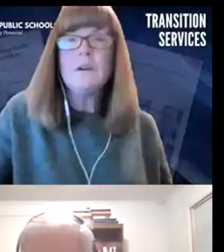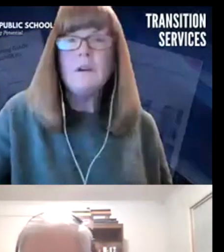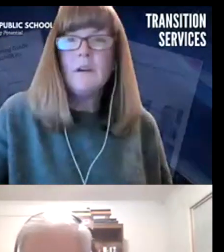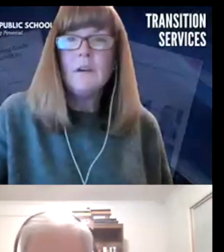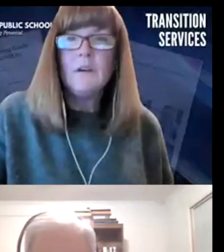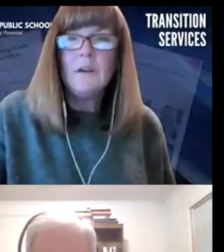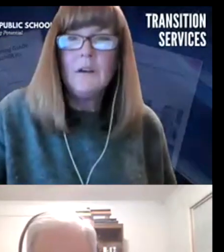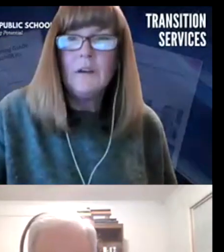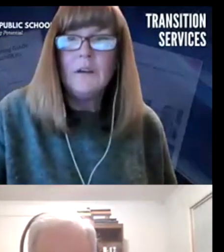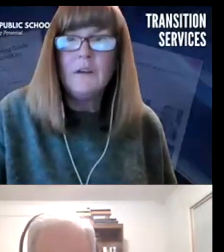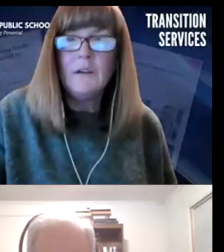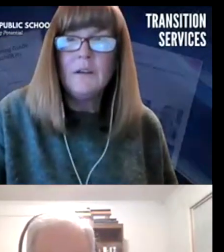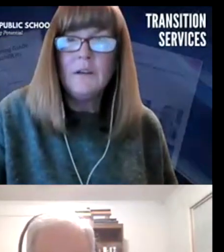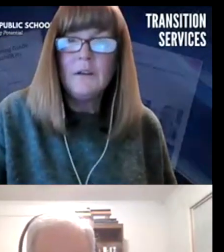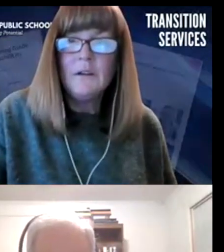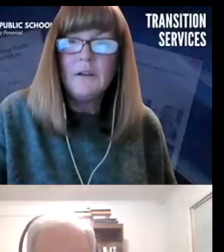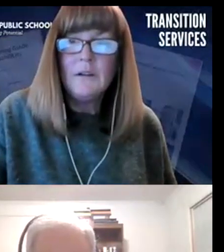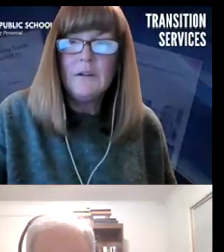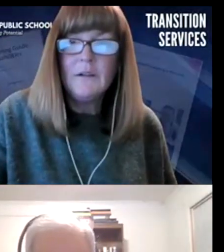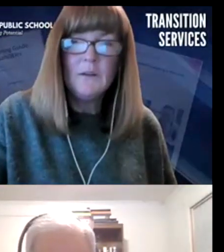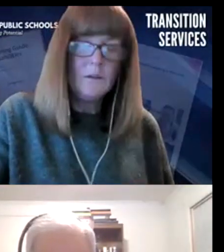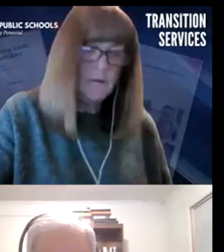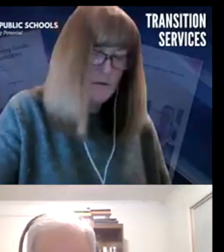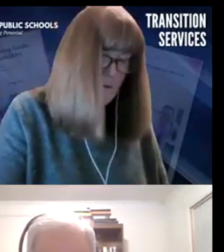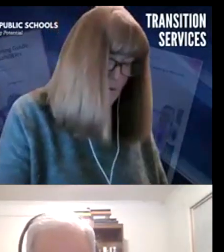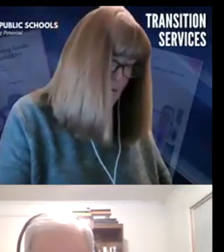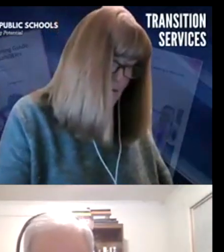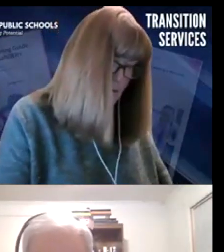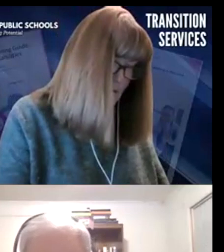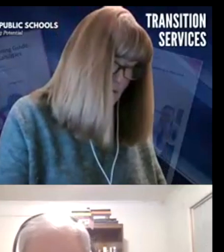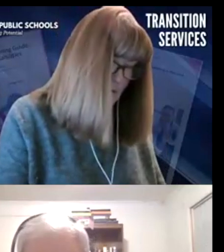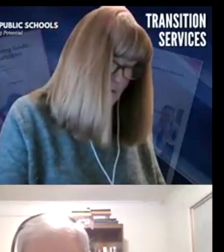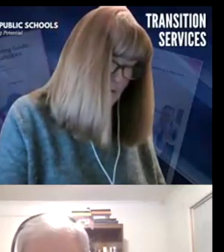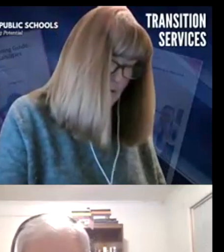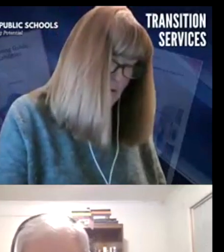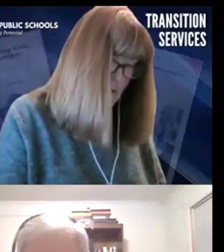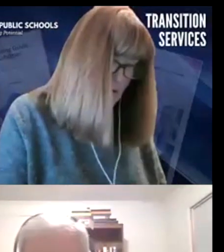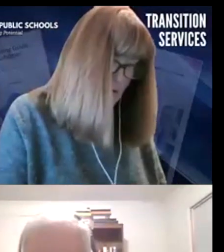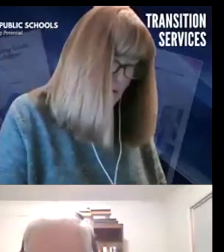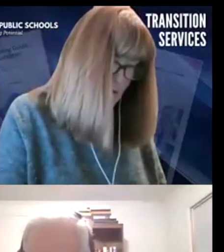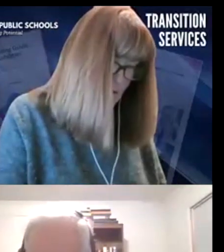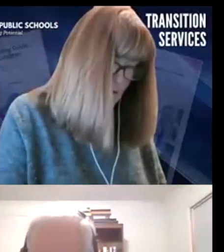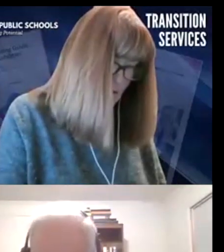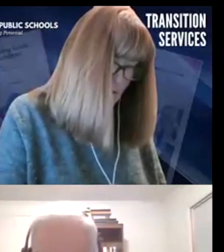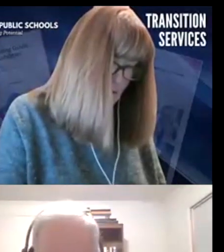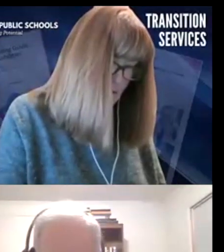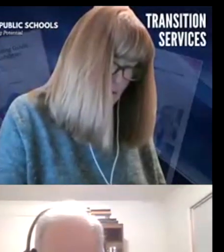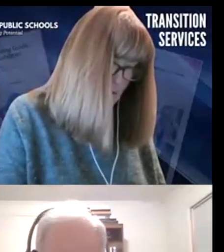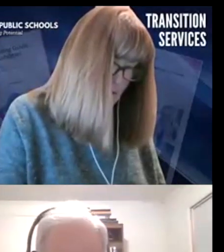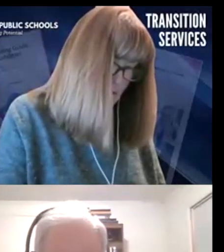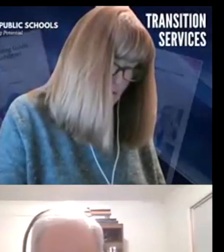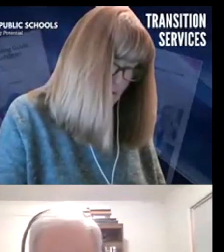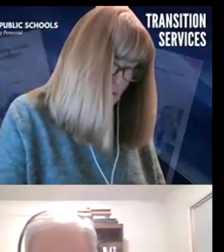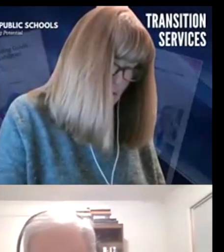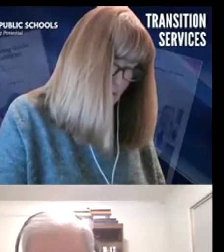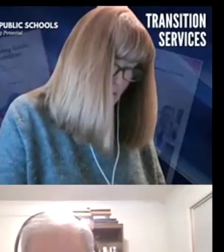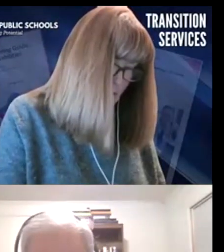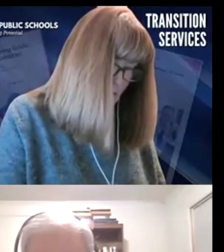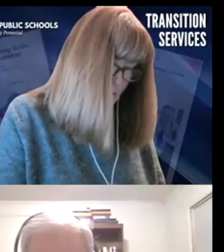on one second. We have Daniel Cardall is going to get started. So Daniel.